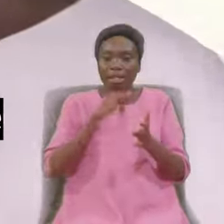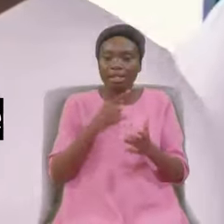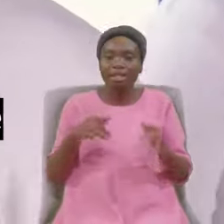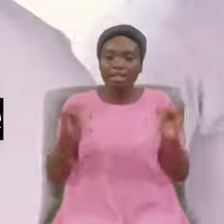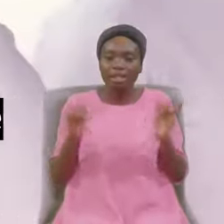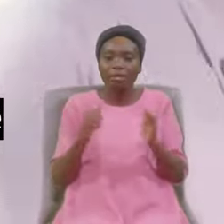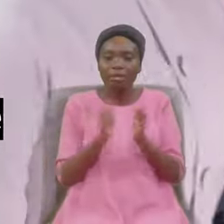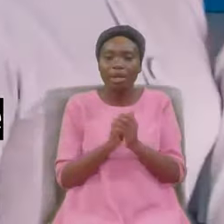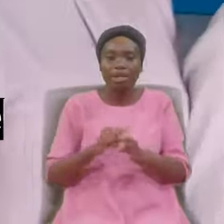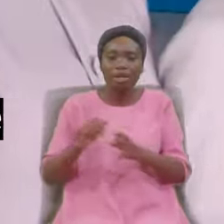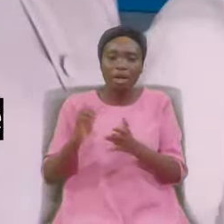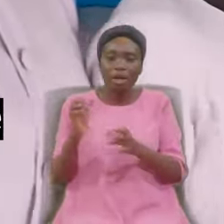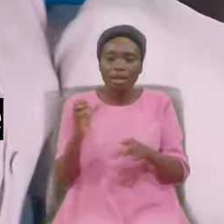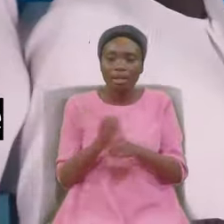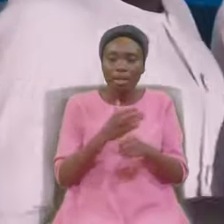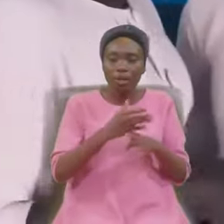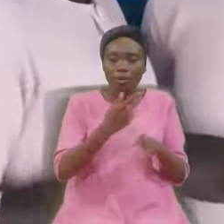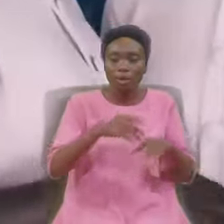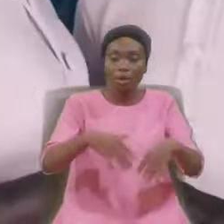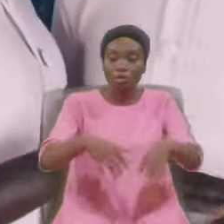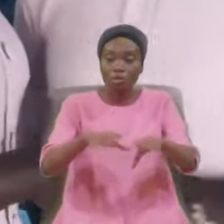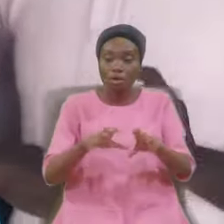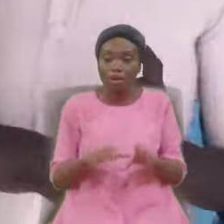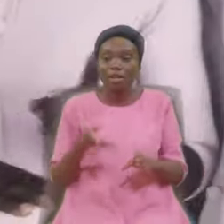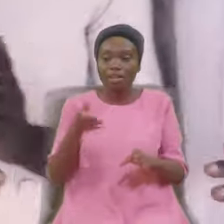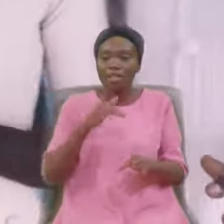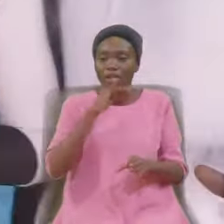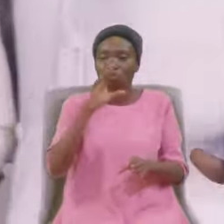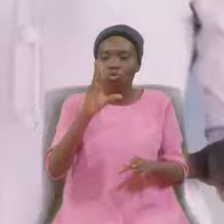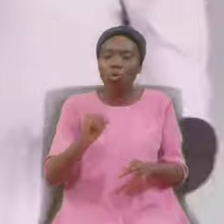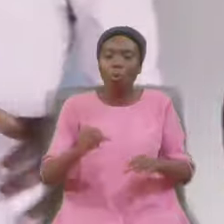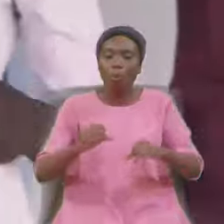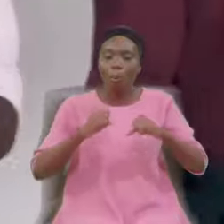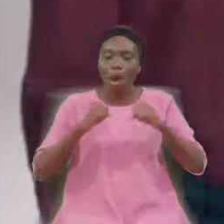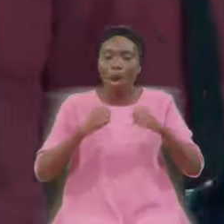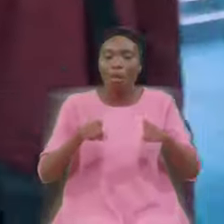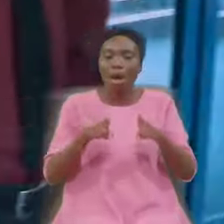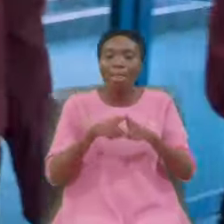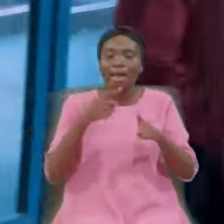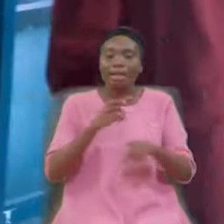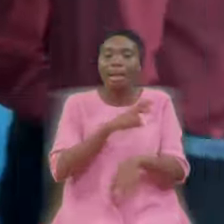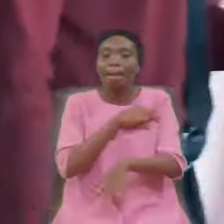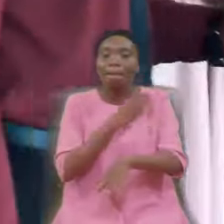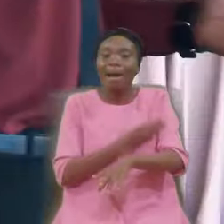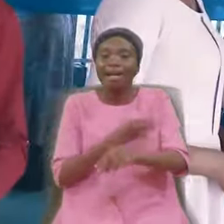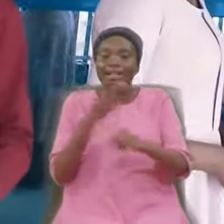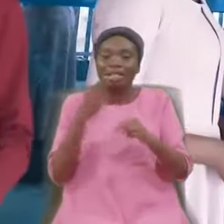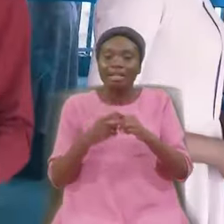The same that broke the brain. There's no power like the mind.